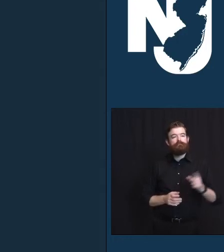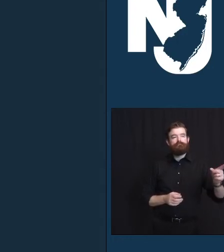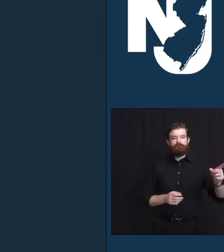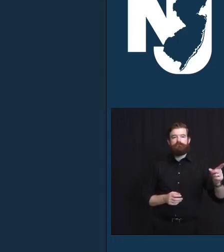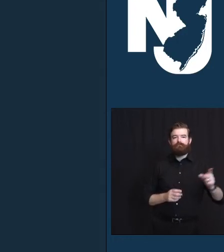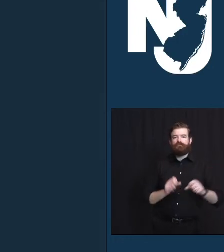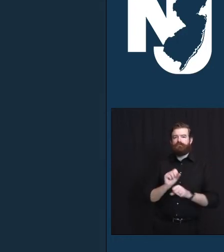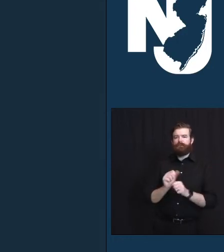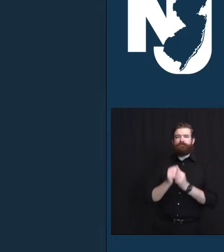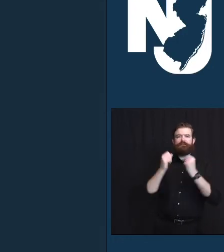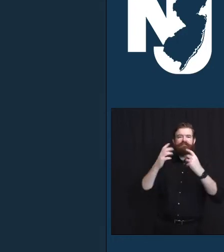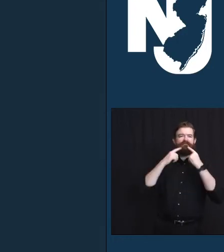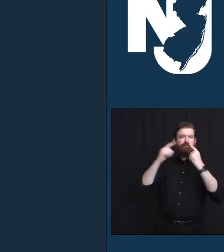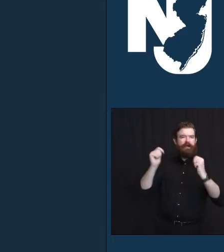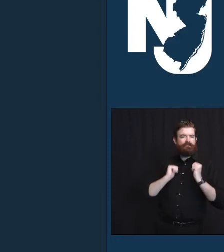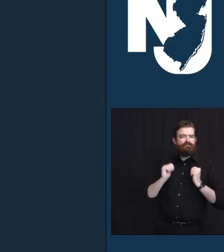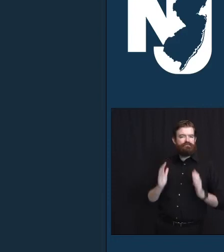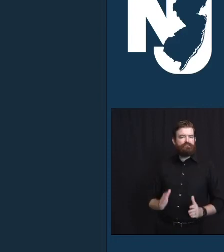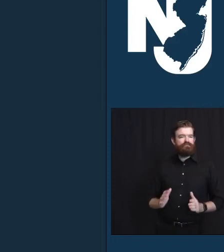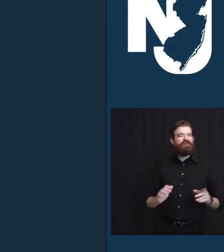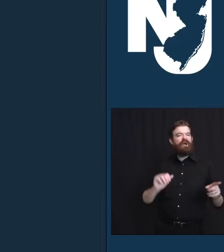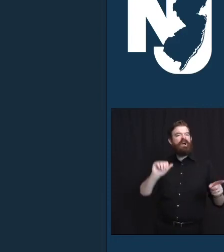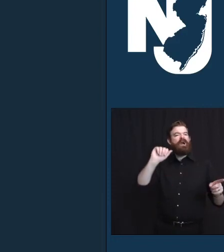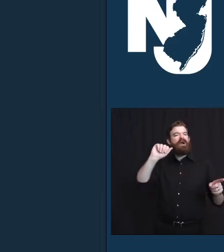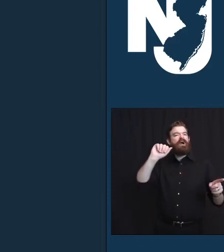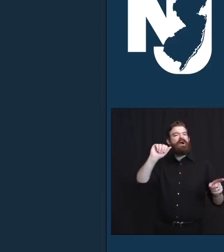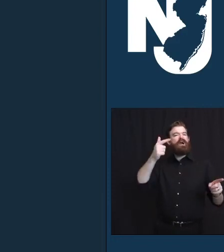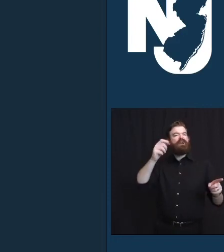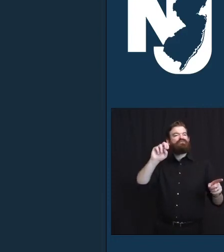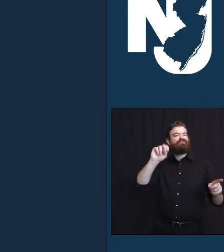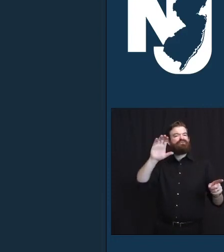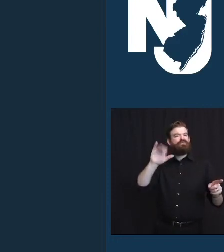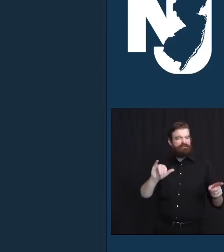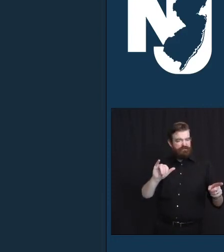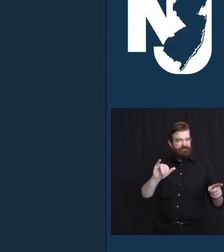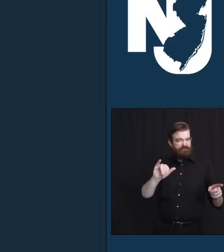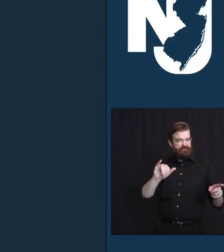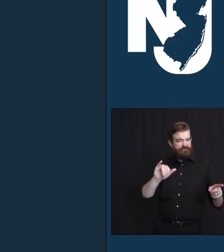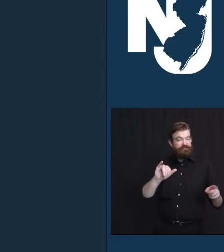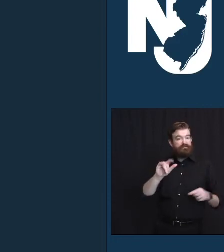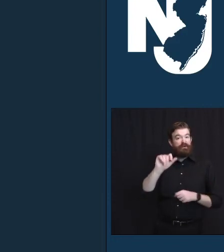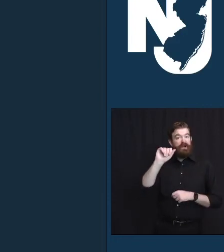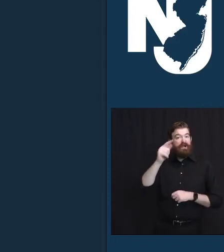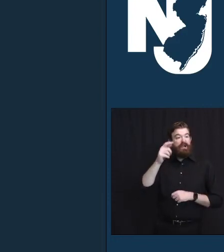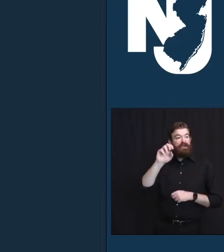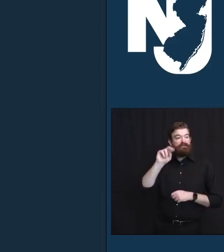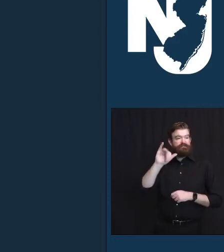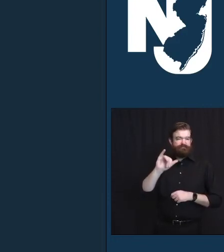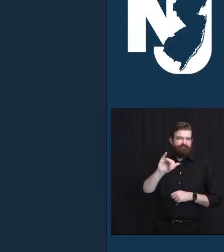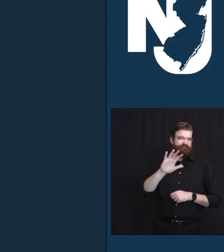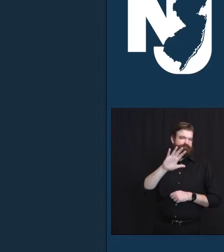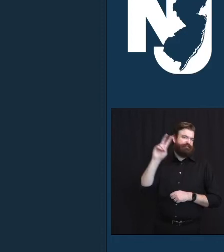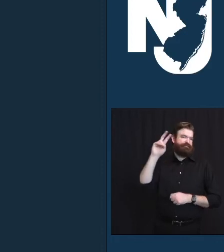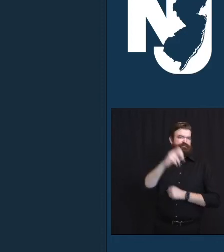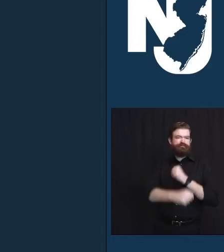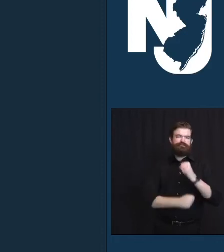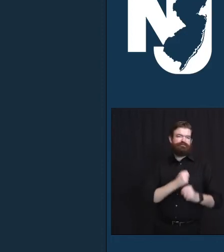ran her agency named with her own name for a total of 42 years. A Jersey City native, Shirley passed away